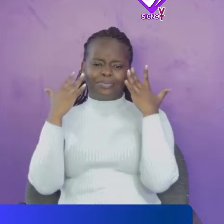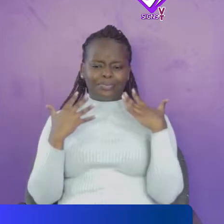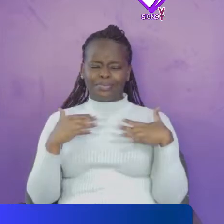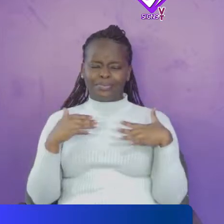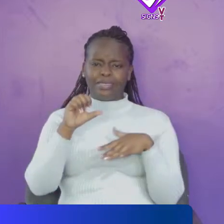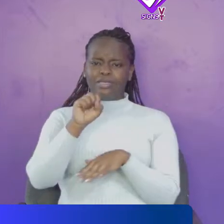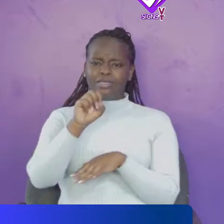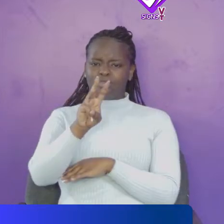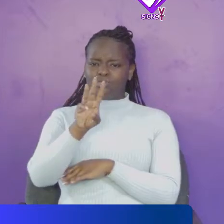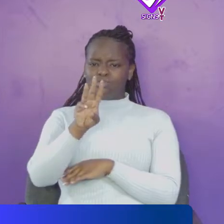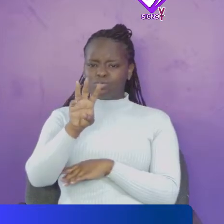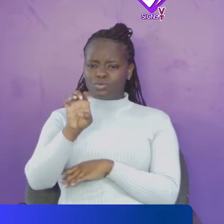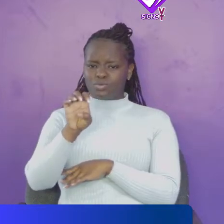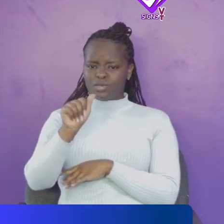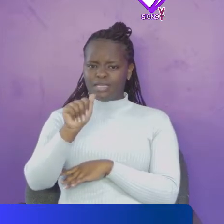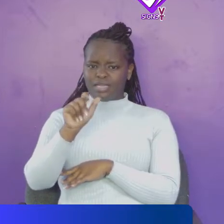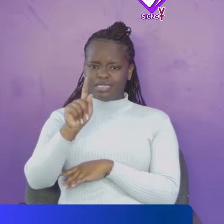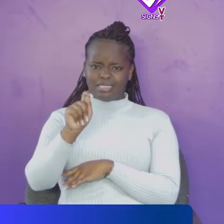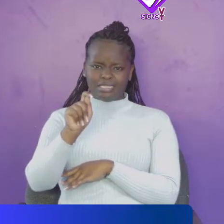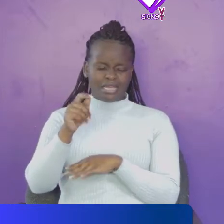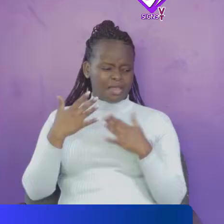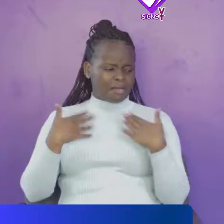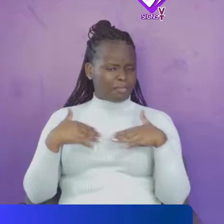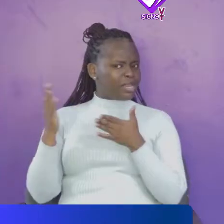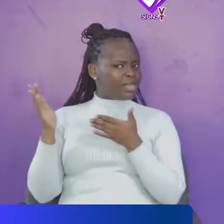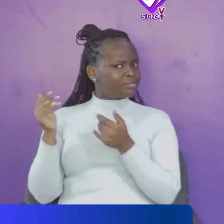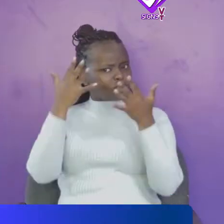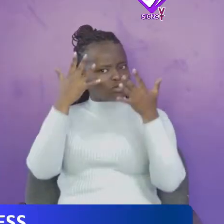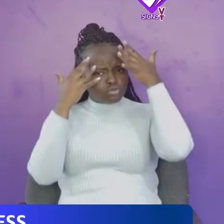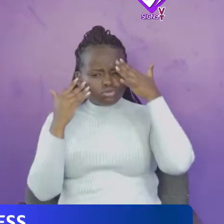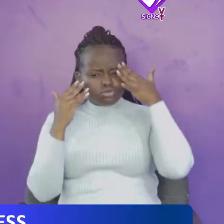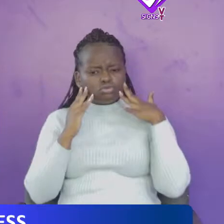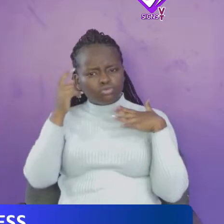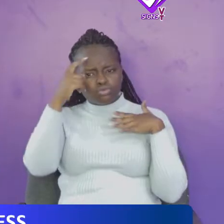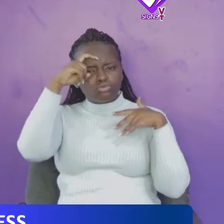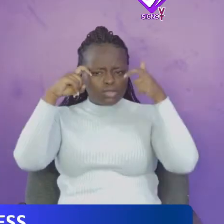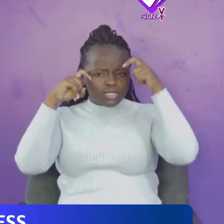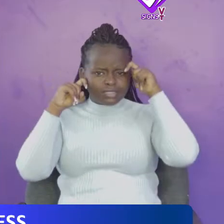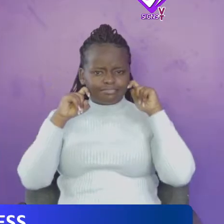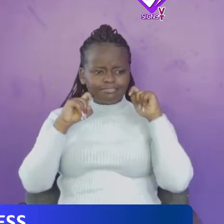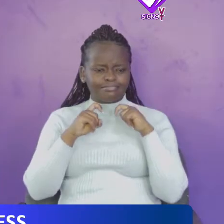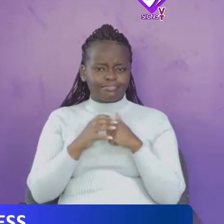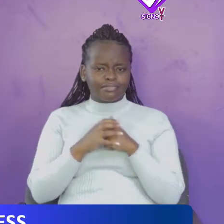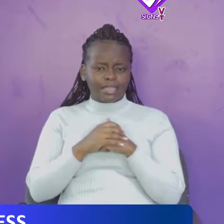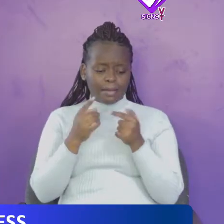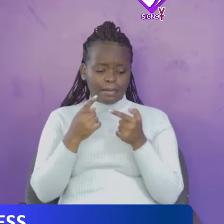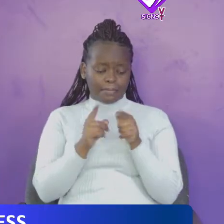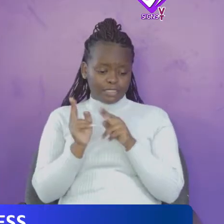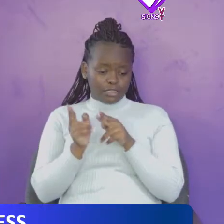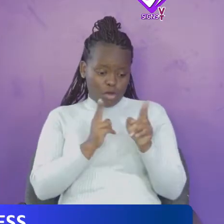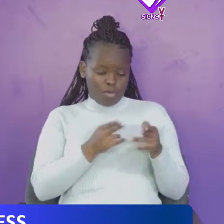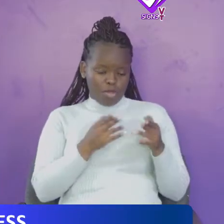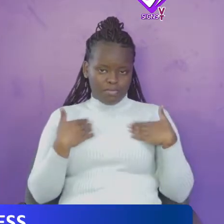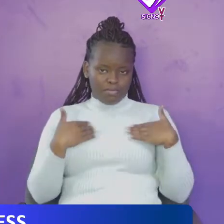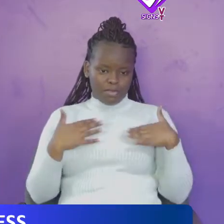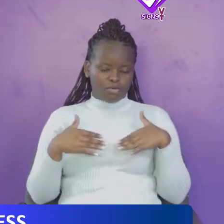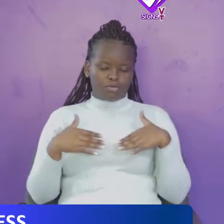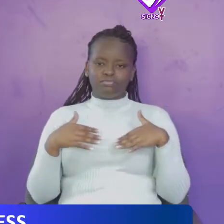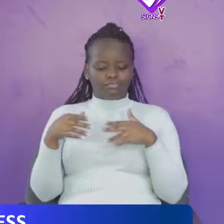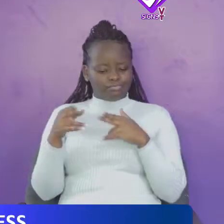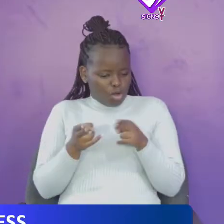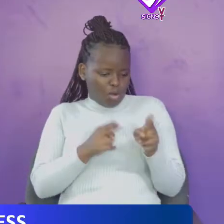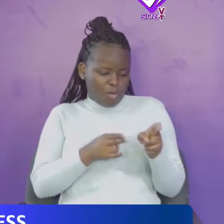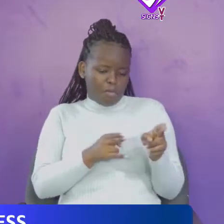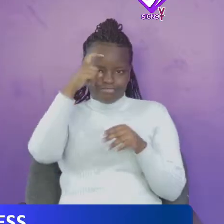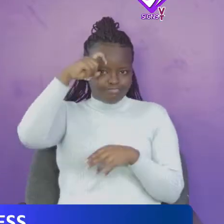Hyperhidrosis. But see, people are expected to sweat. Yeah, but now, you see, normal acclimated persons, Yeah. they sweat normally. But